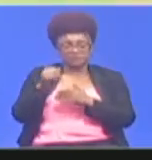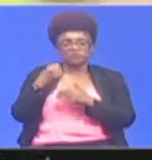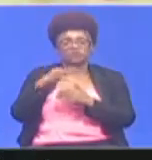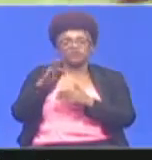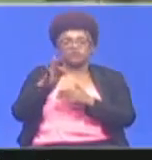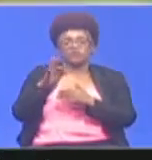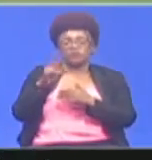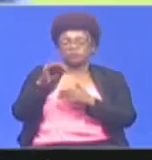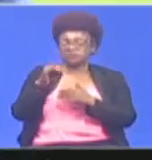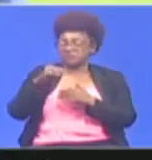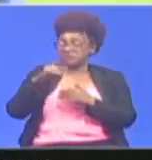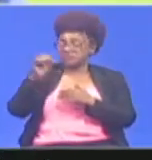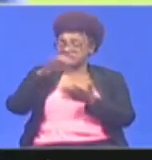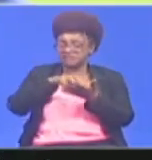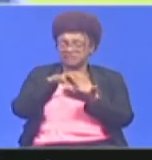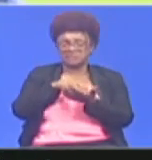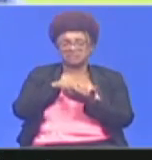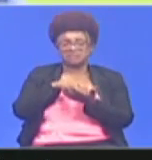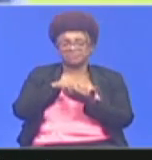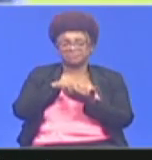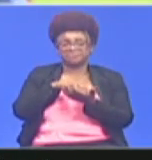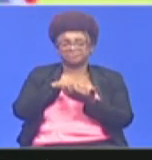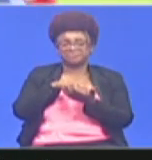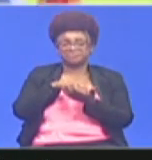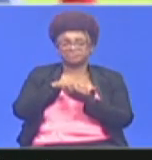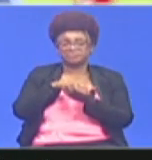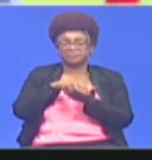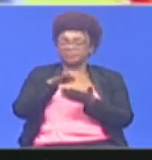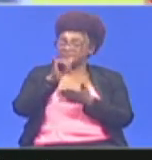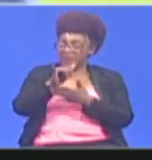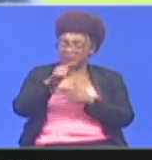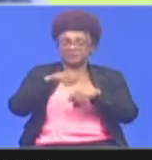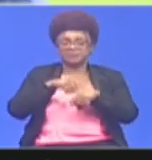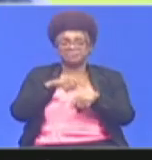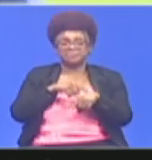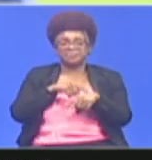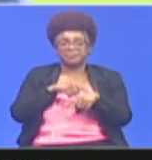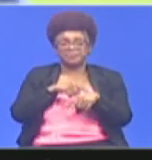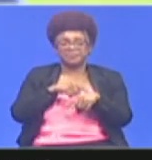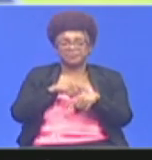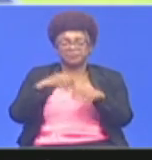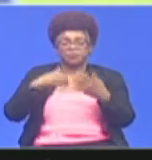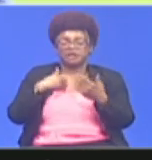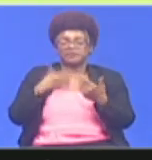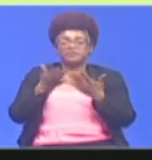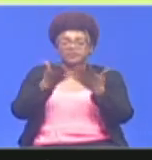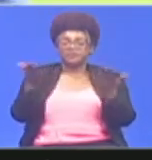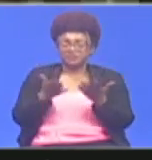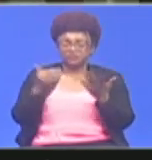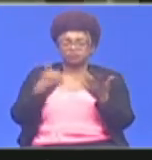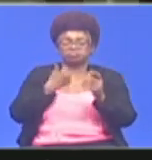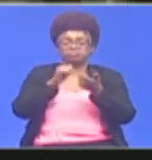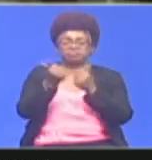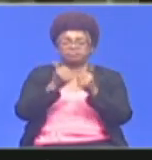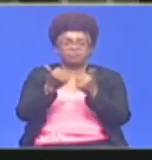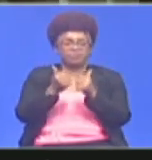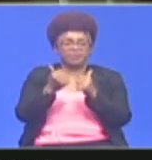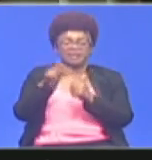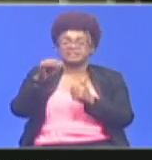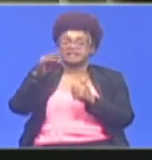team status. We are here to try and learn and try and get these boys to play competitive teams. Serevi